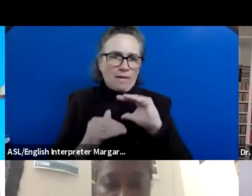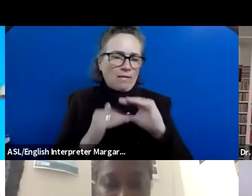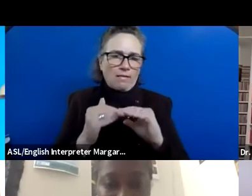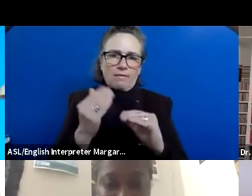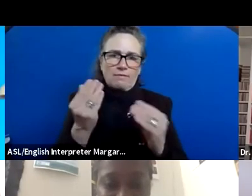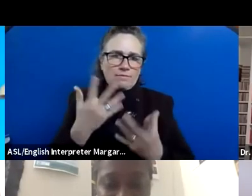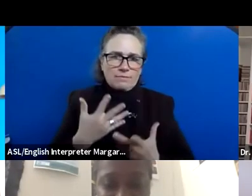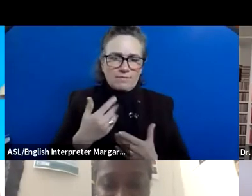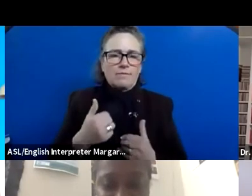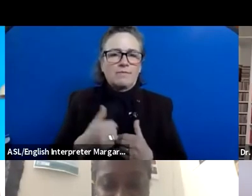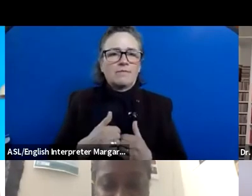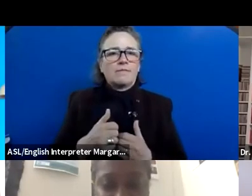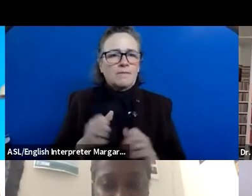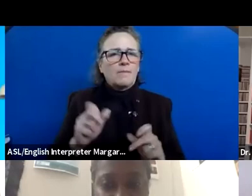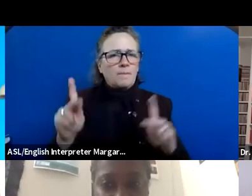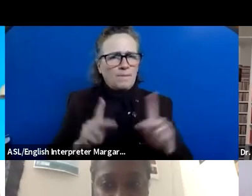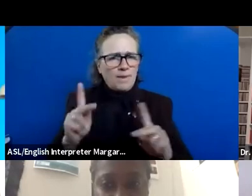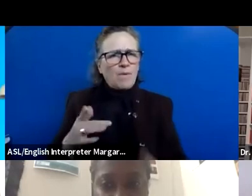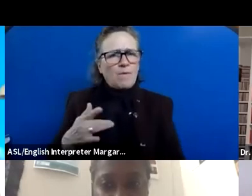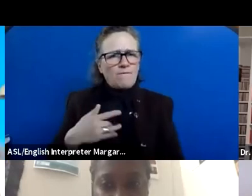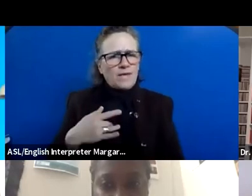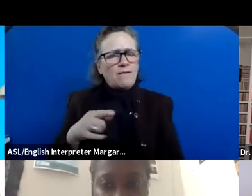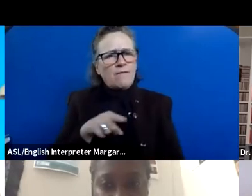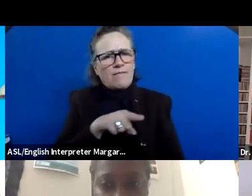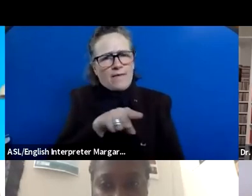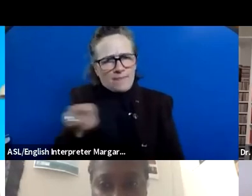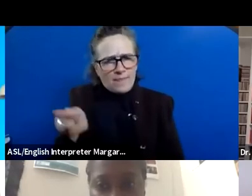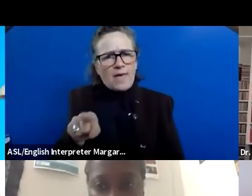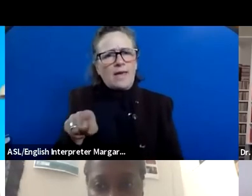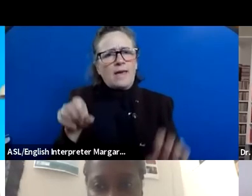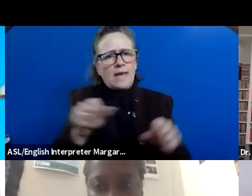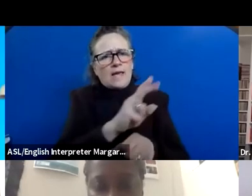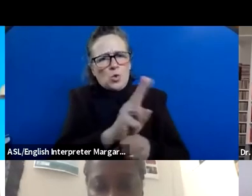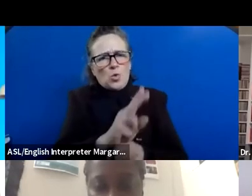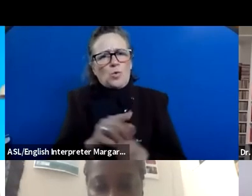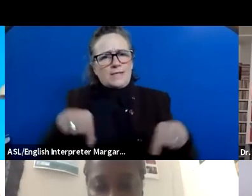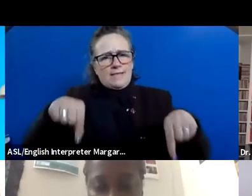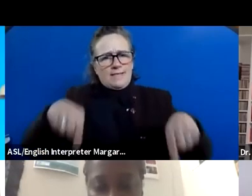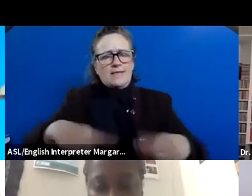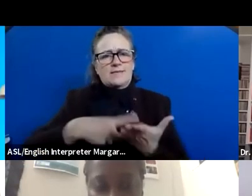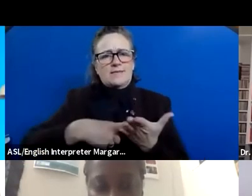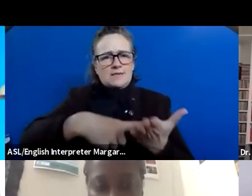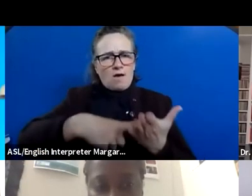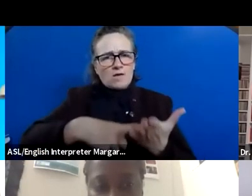saying that they feel it will be very fruitful for their organizing. So for that, we feel